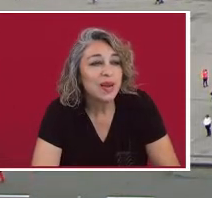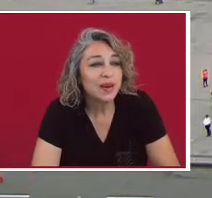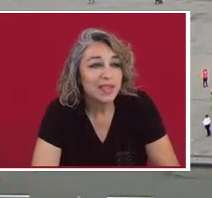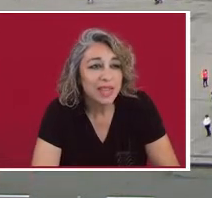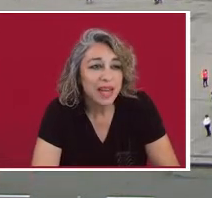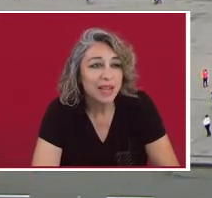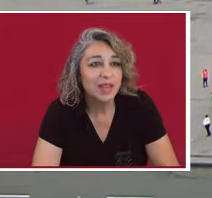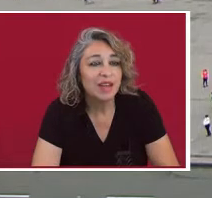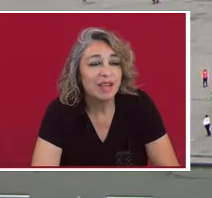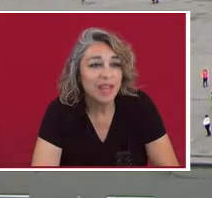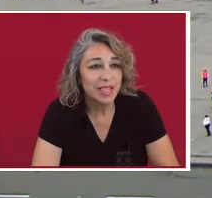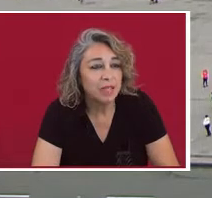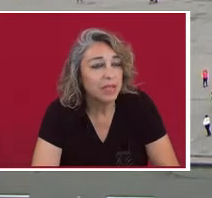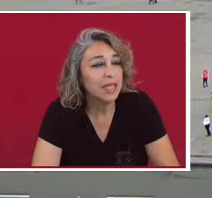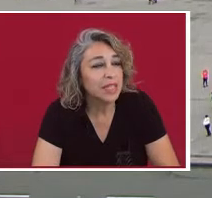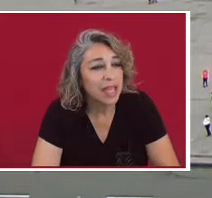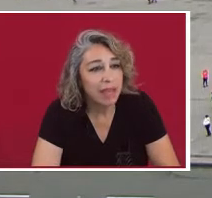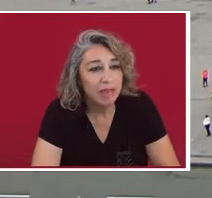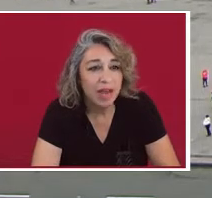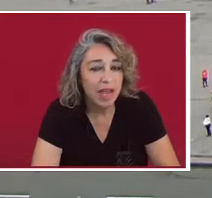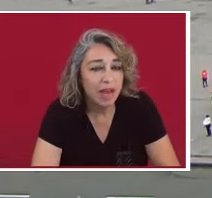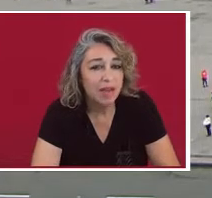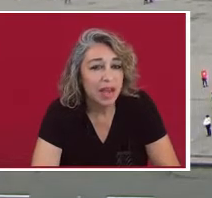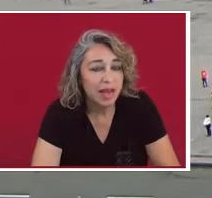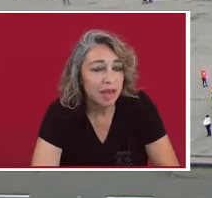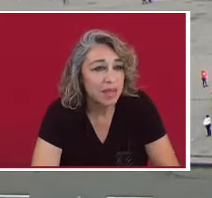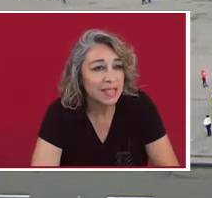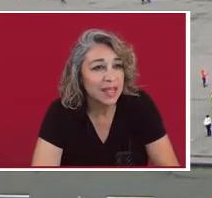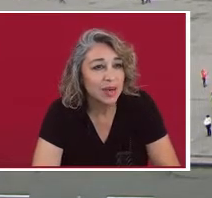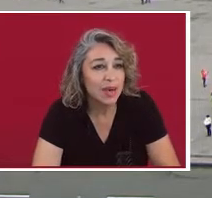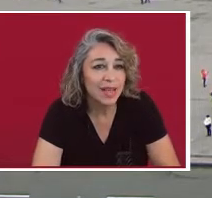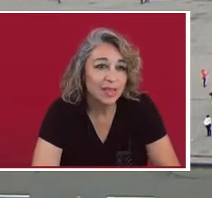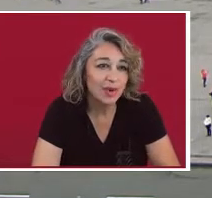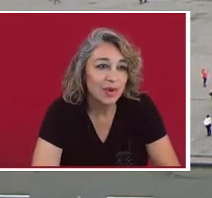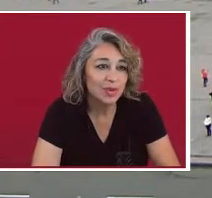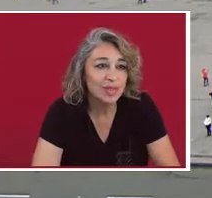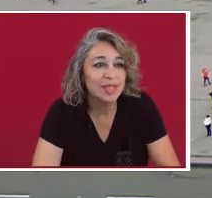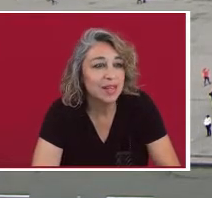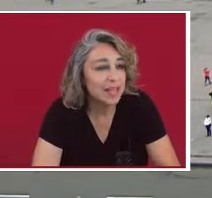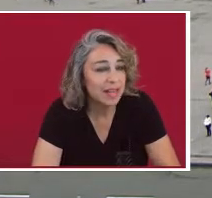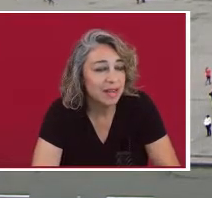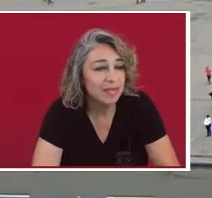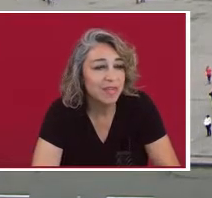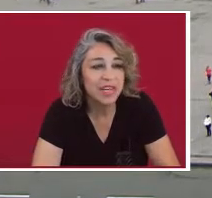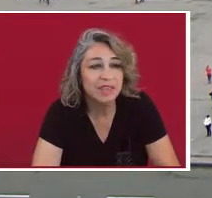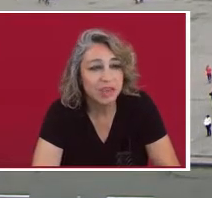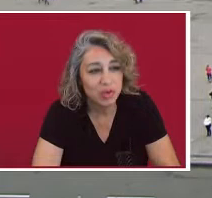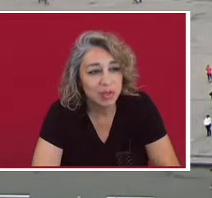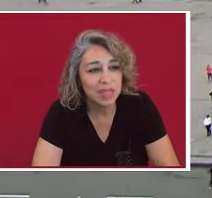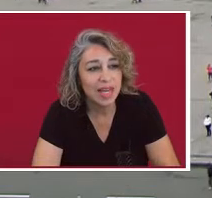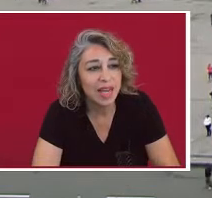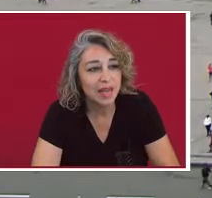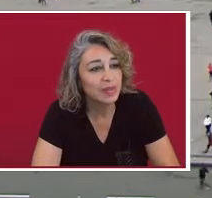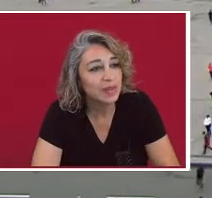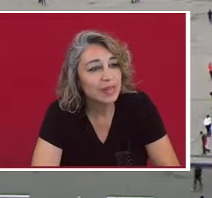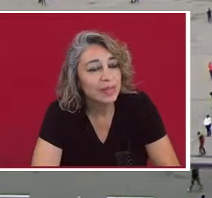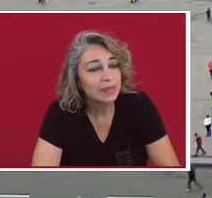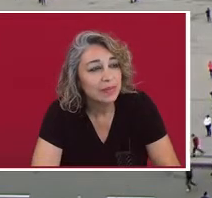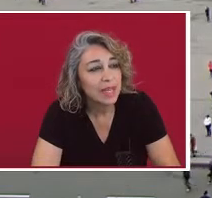showing their style of dance, because every area in Mexico has their own individual